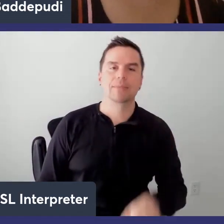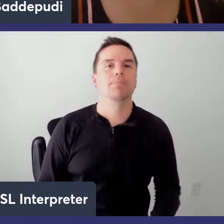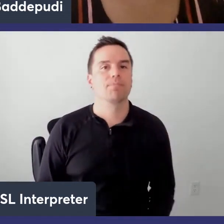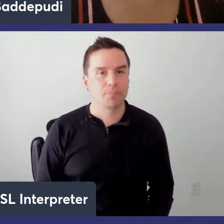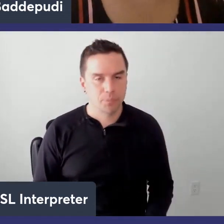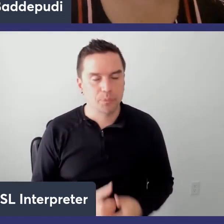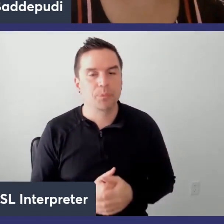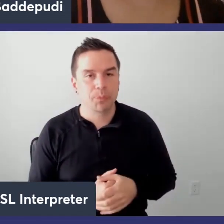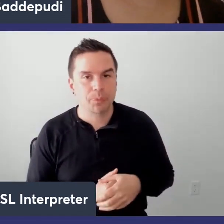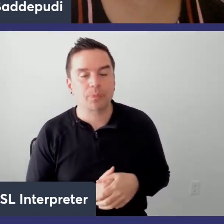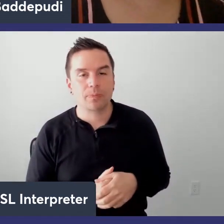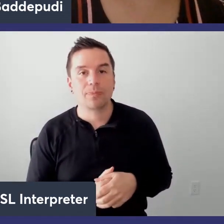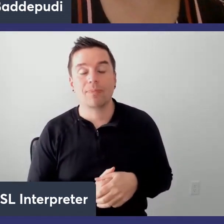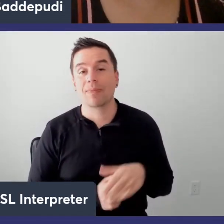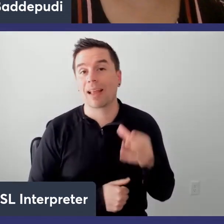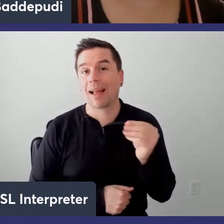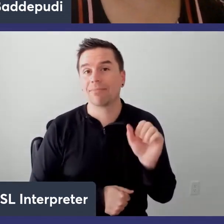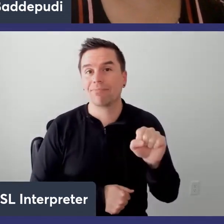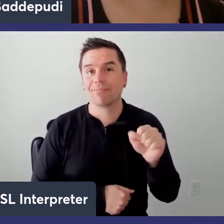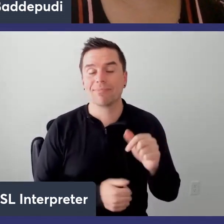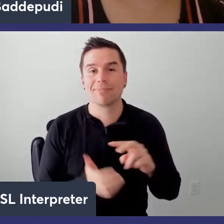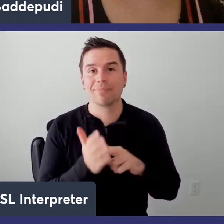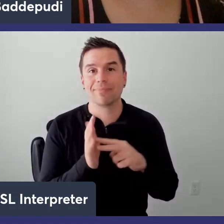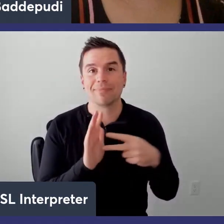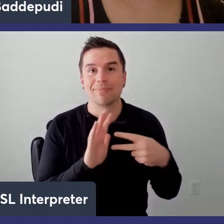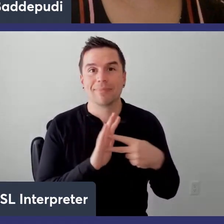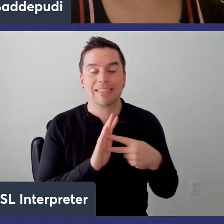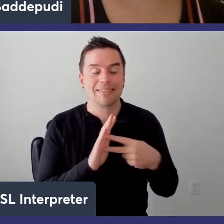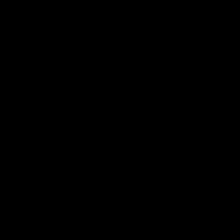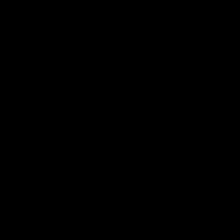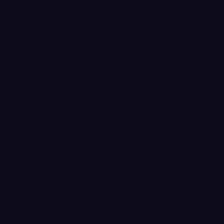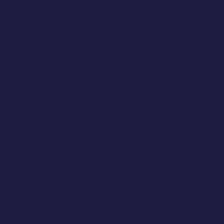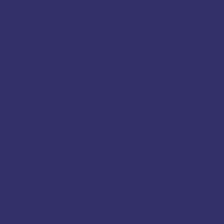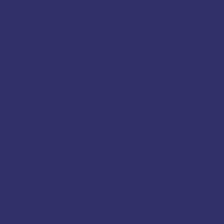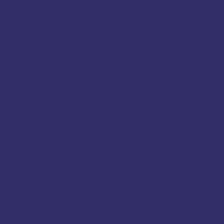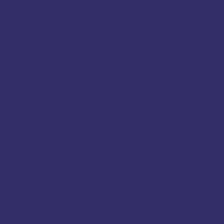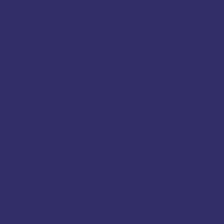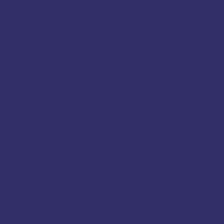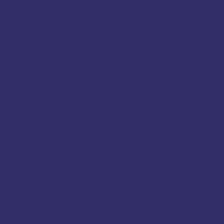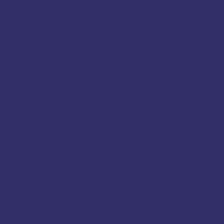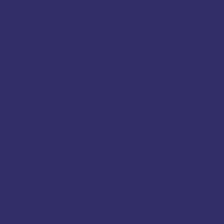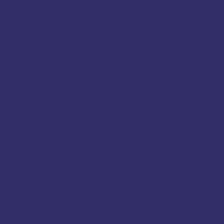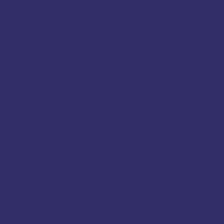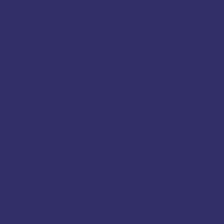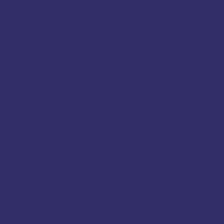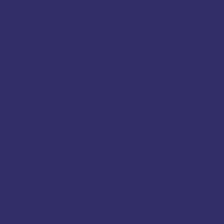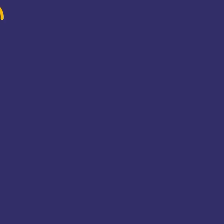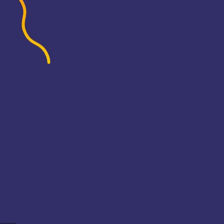And can't wait to hear more from our customers.